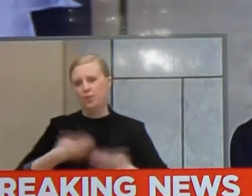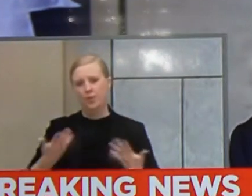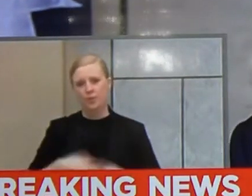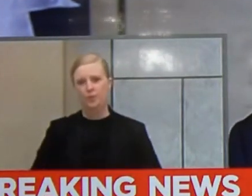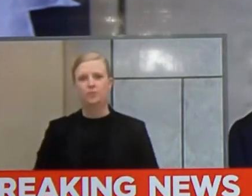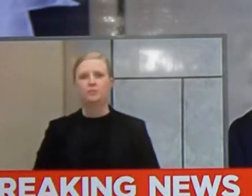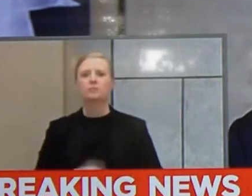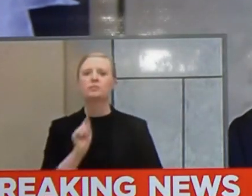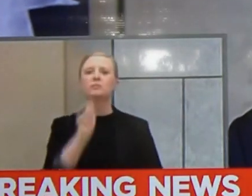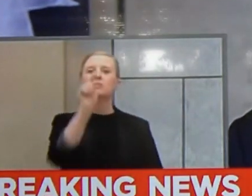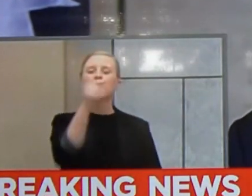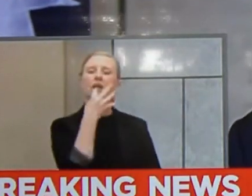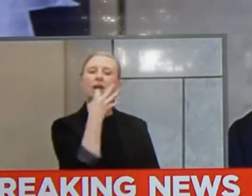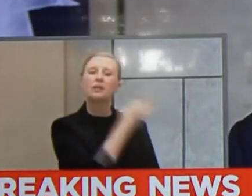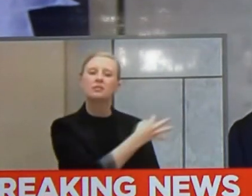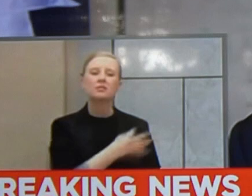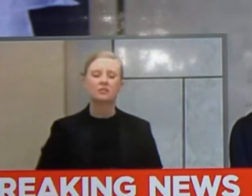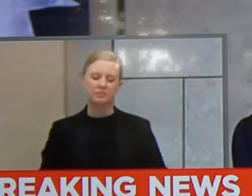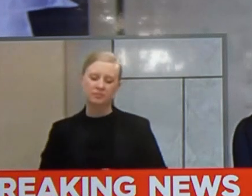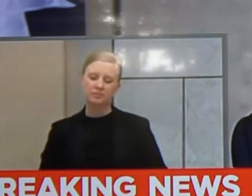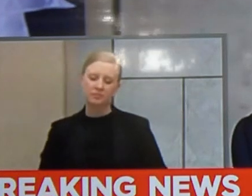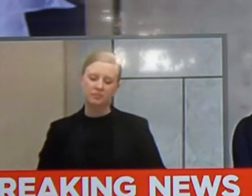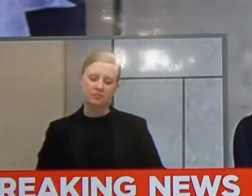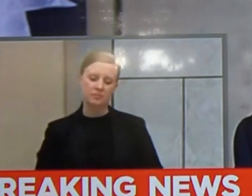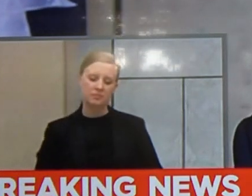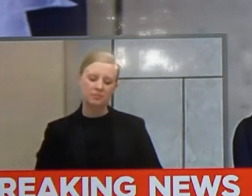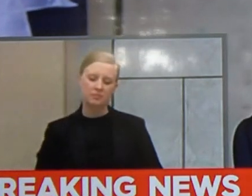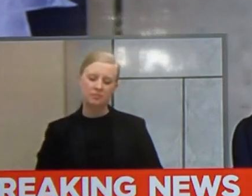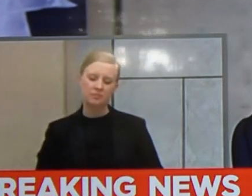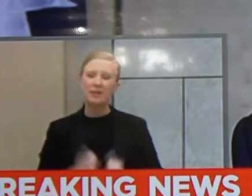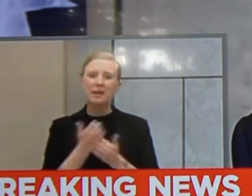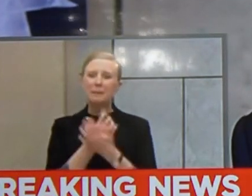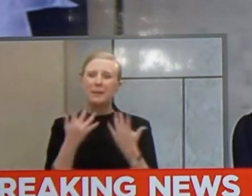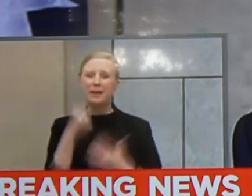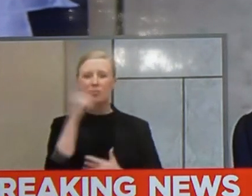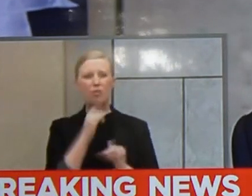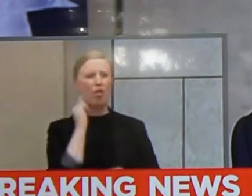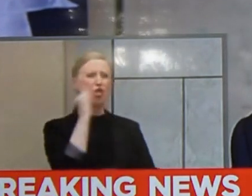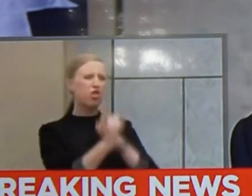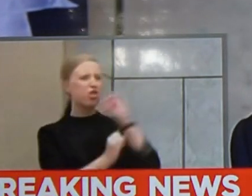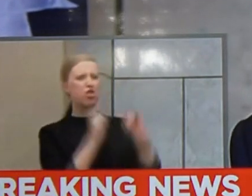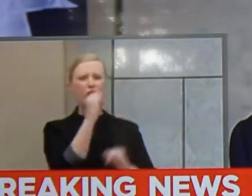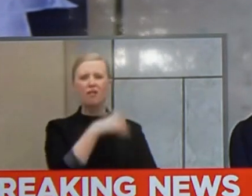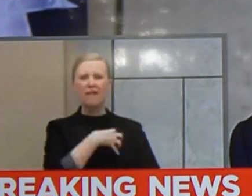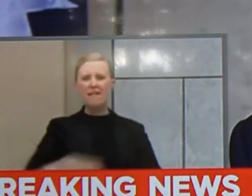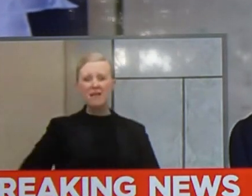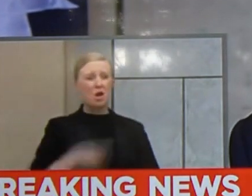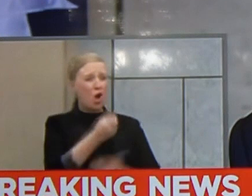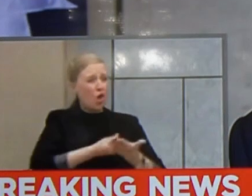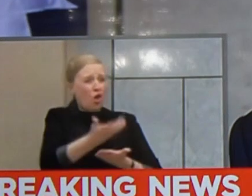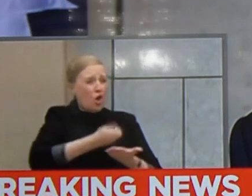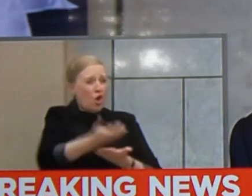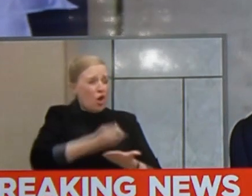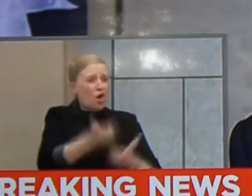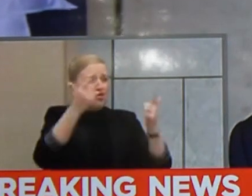a minority of noisy critics out there who believe or don't understand why the government may be unnecessarily causing economic